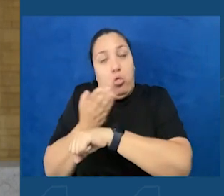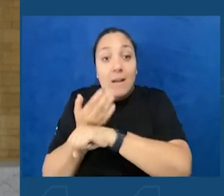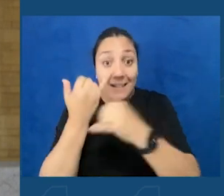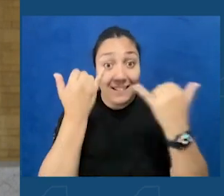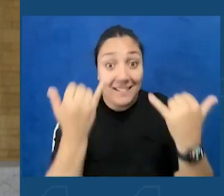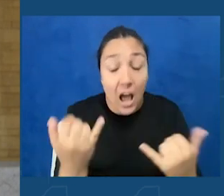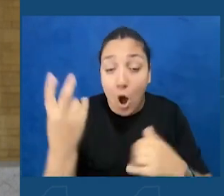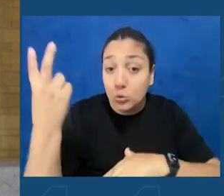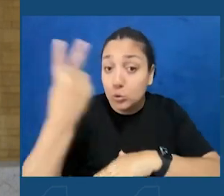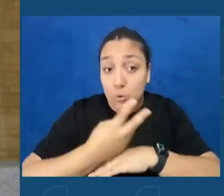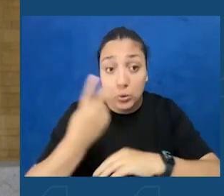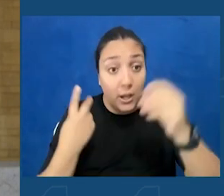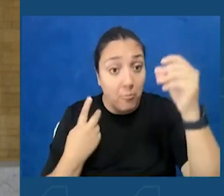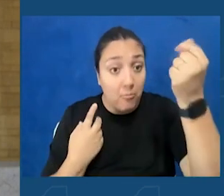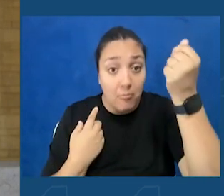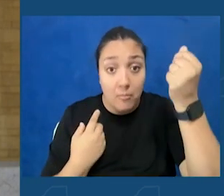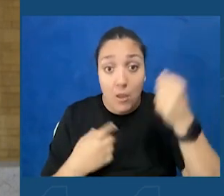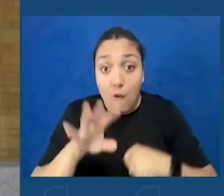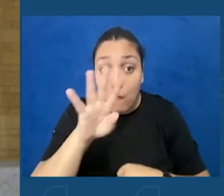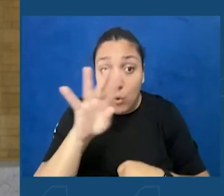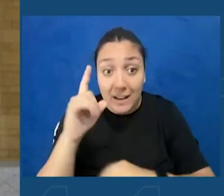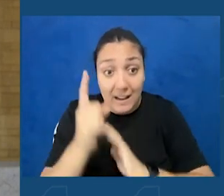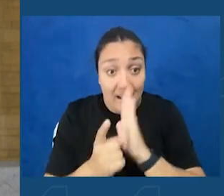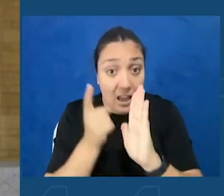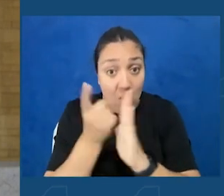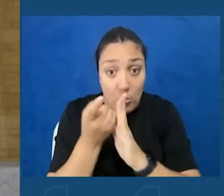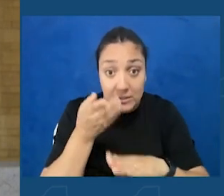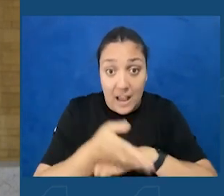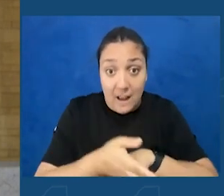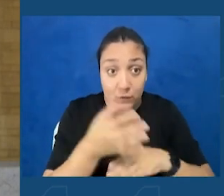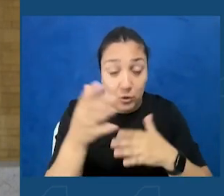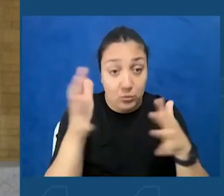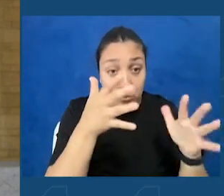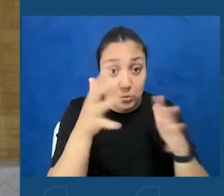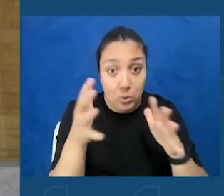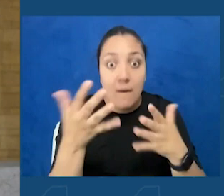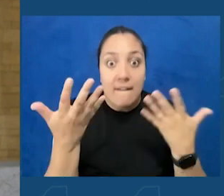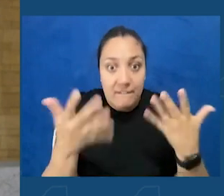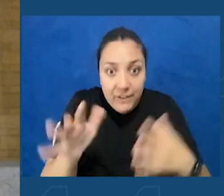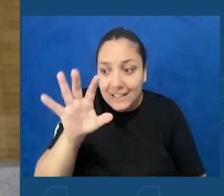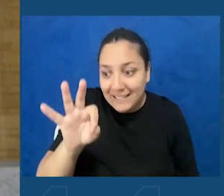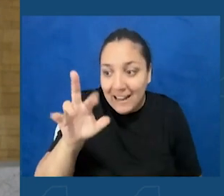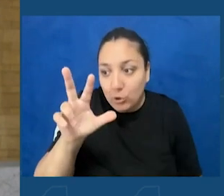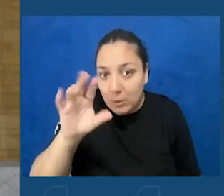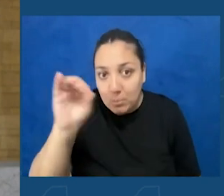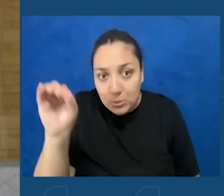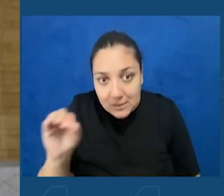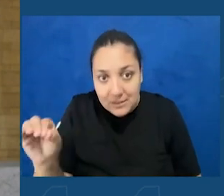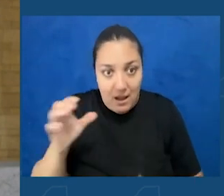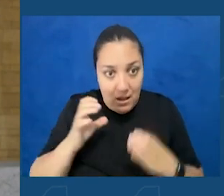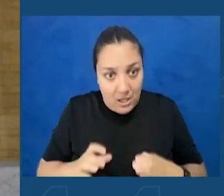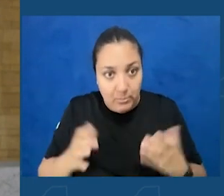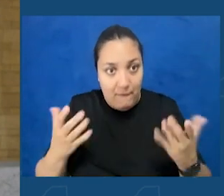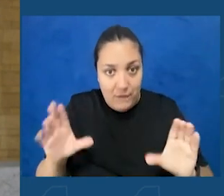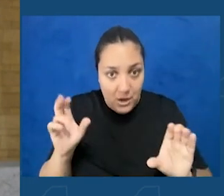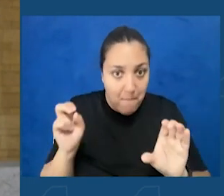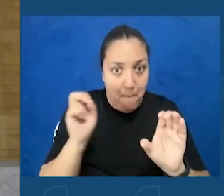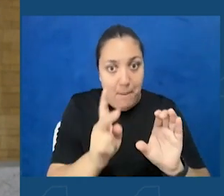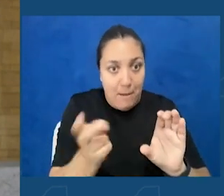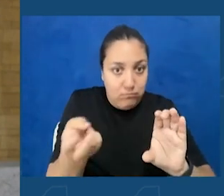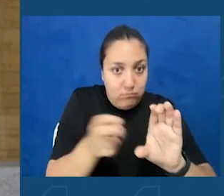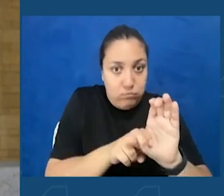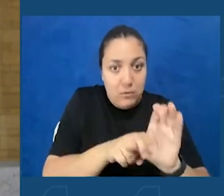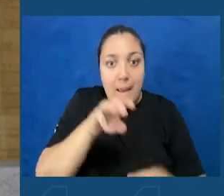than 48 hours after the storm, we had 93% of our customers on Metro North getting service.